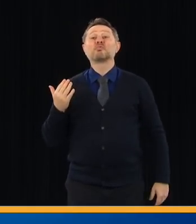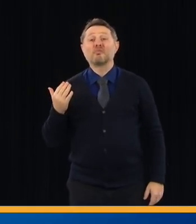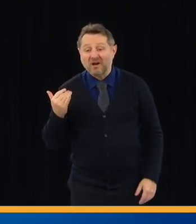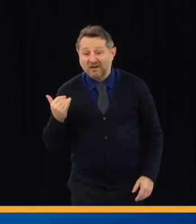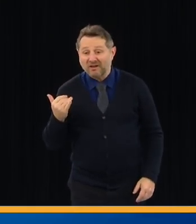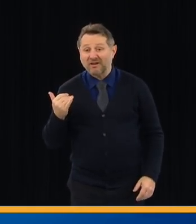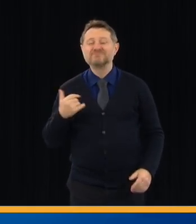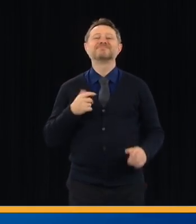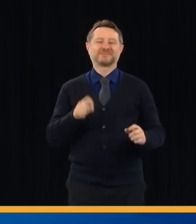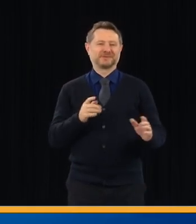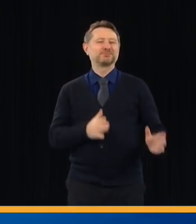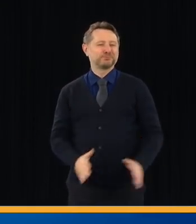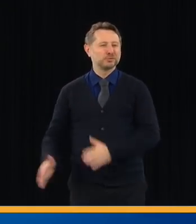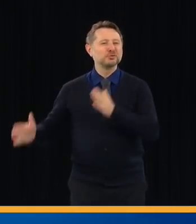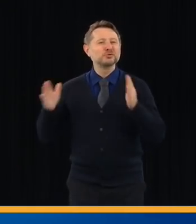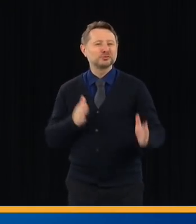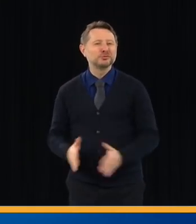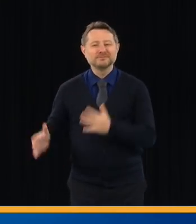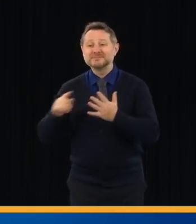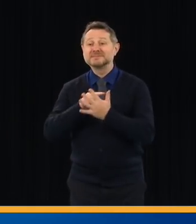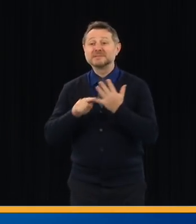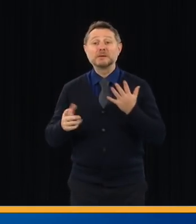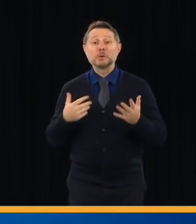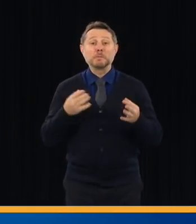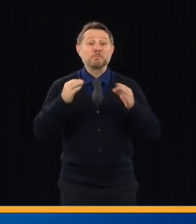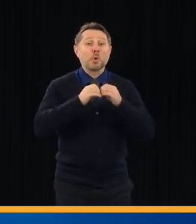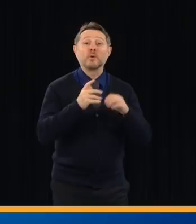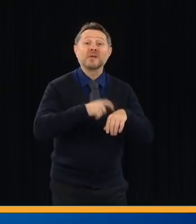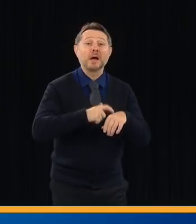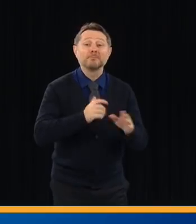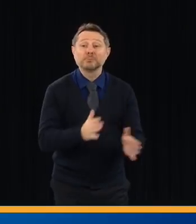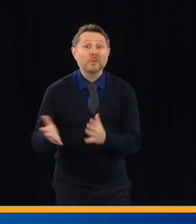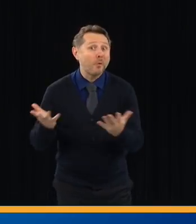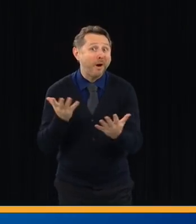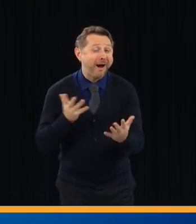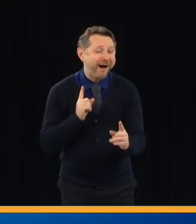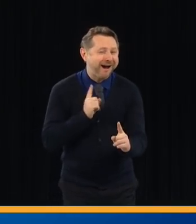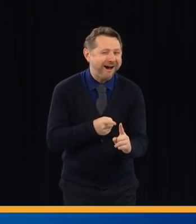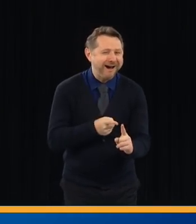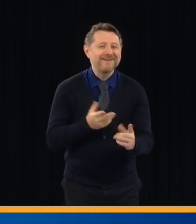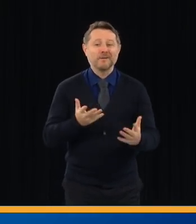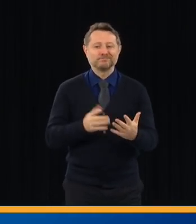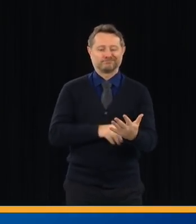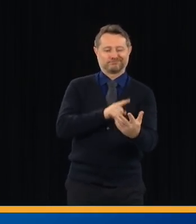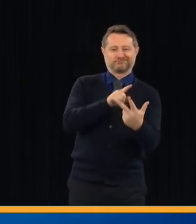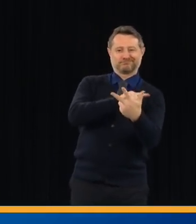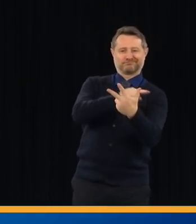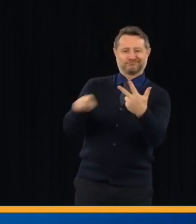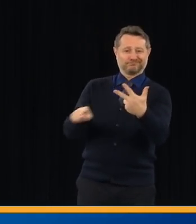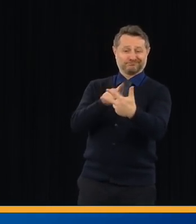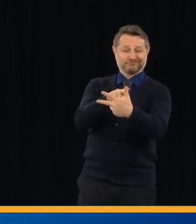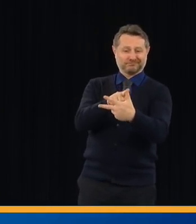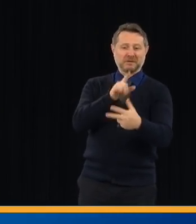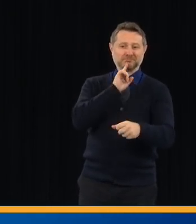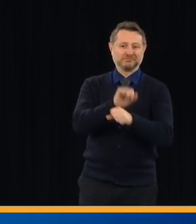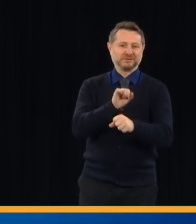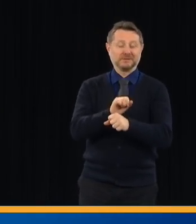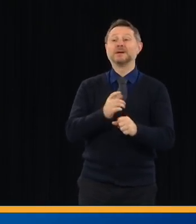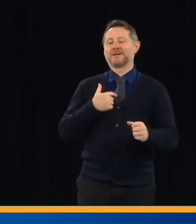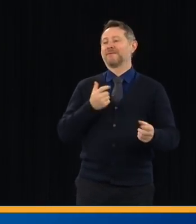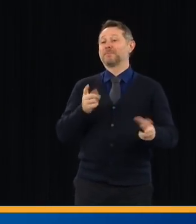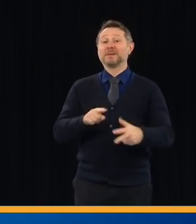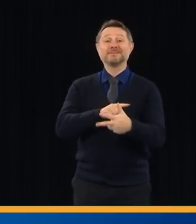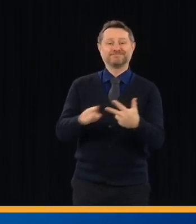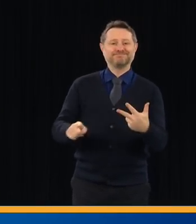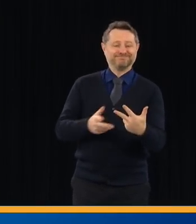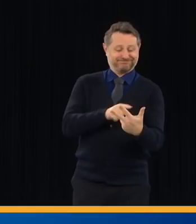system. The more time we have to improve the capacity of the system, the better. And the capacity of the healthcare system,